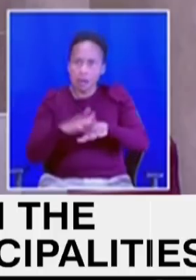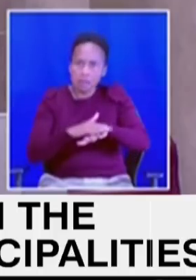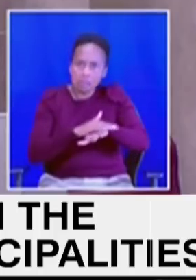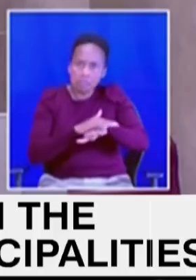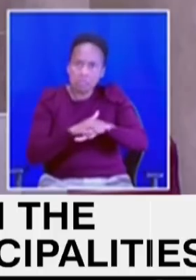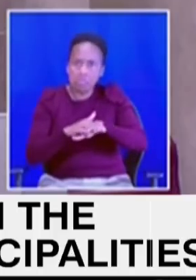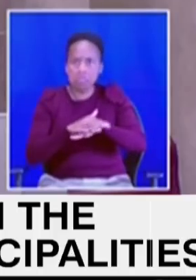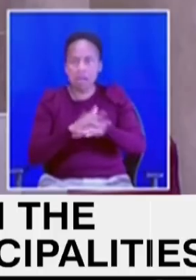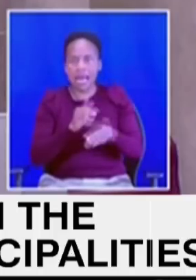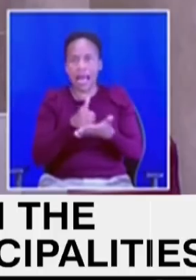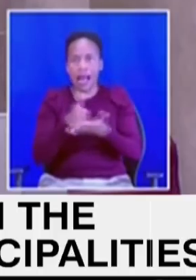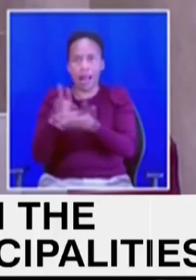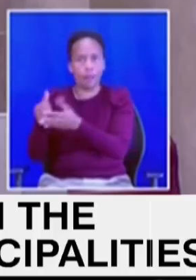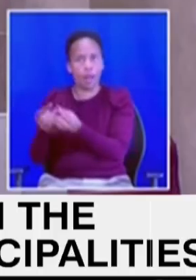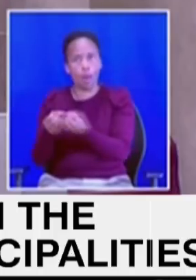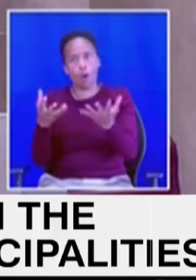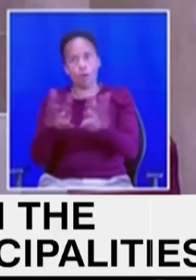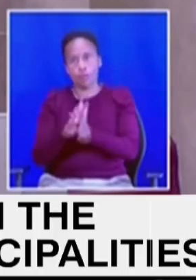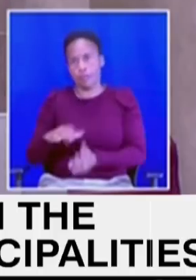of these municipalities,